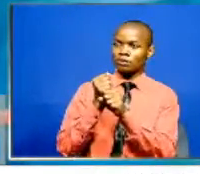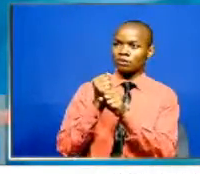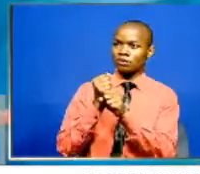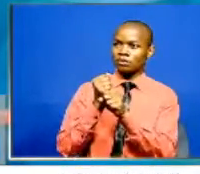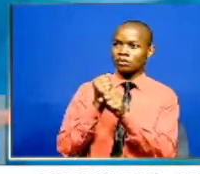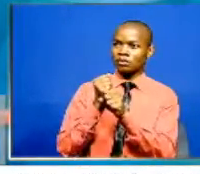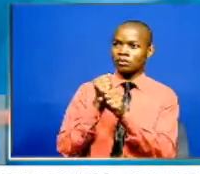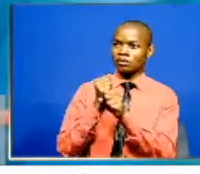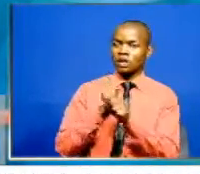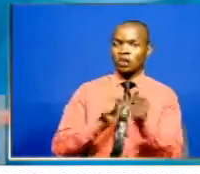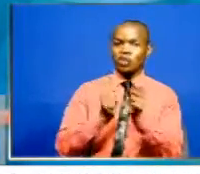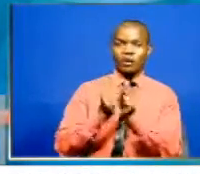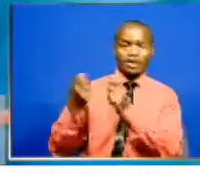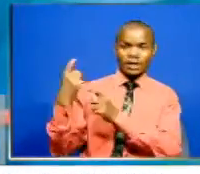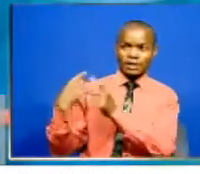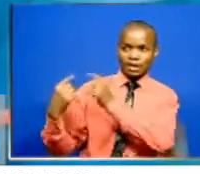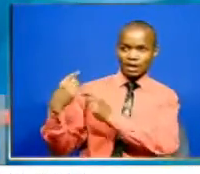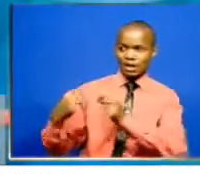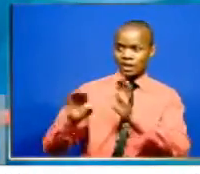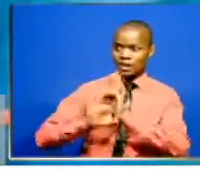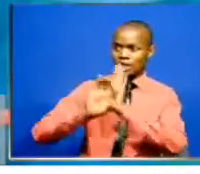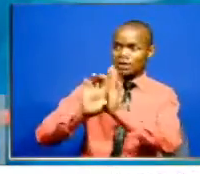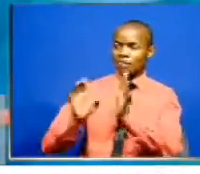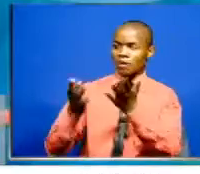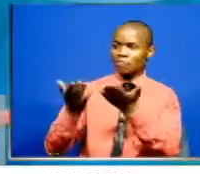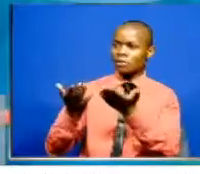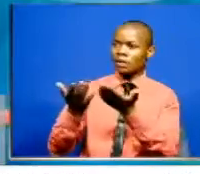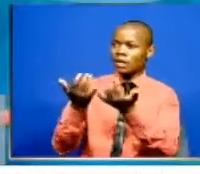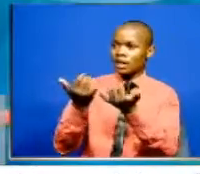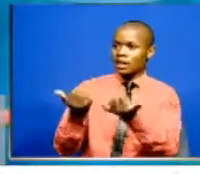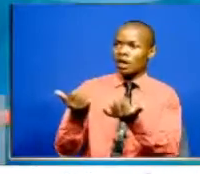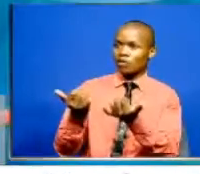with those generation, especially now that